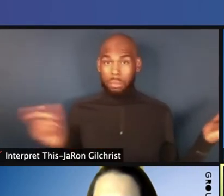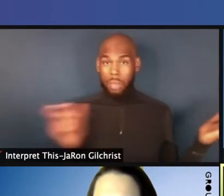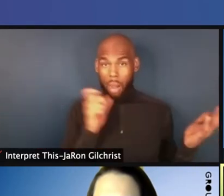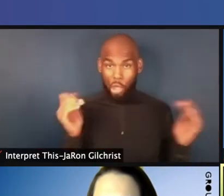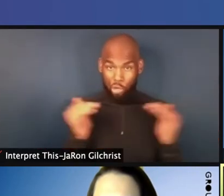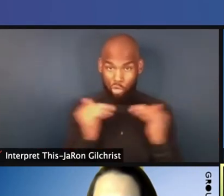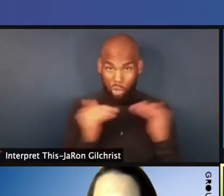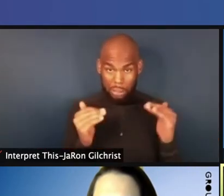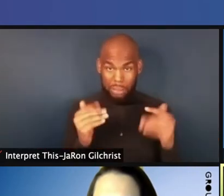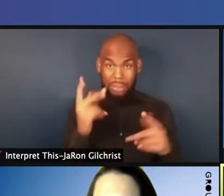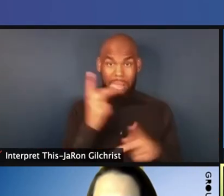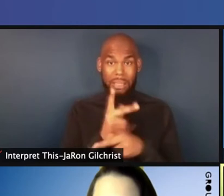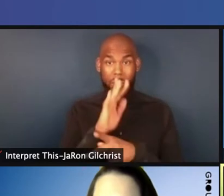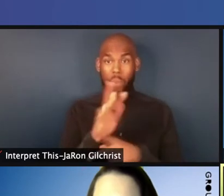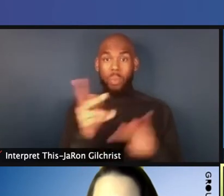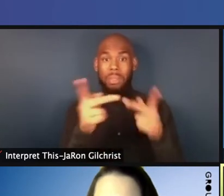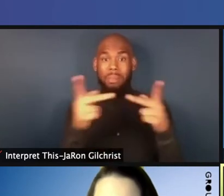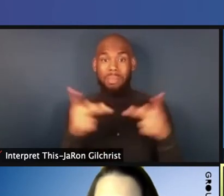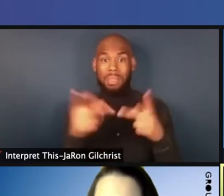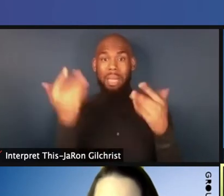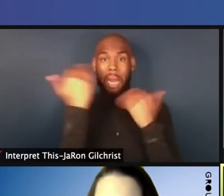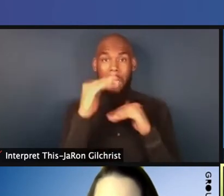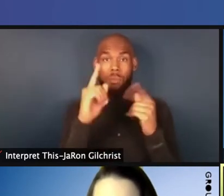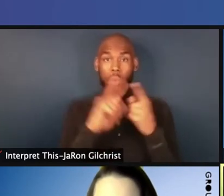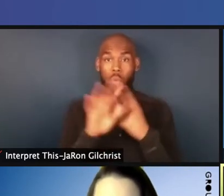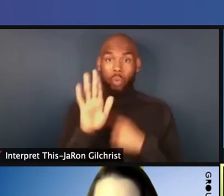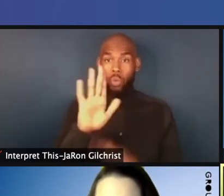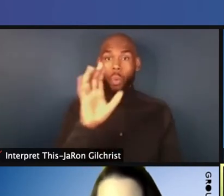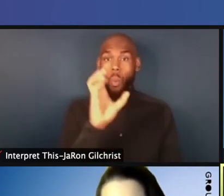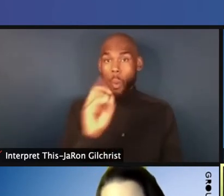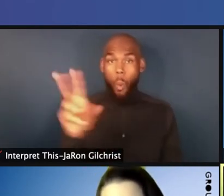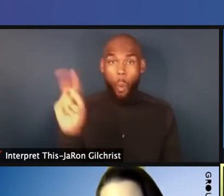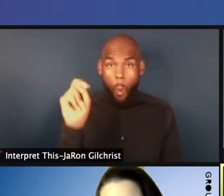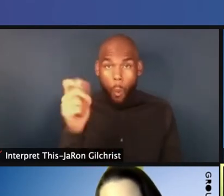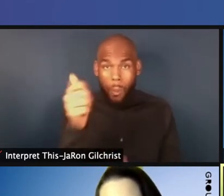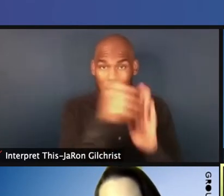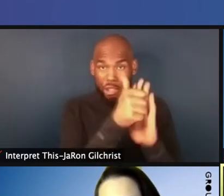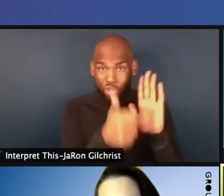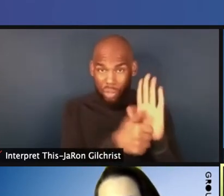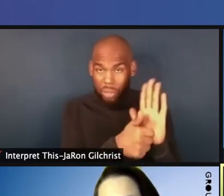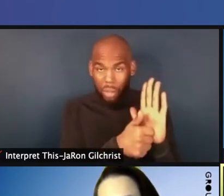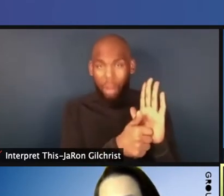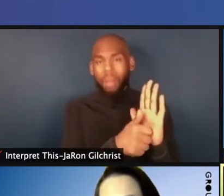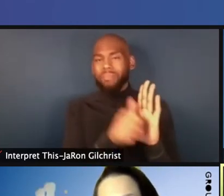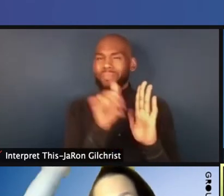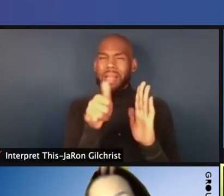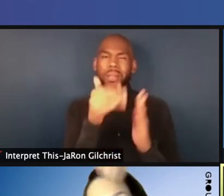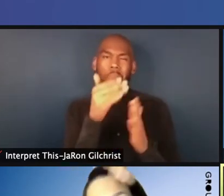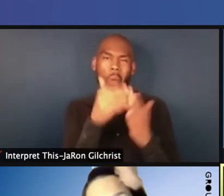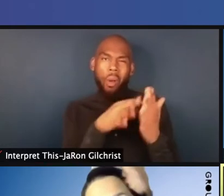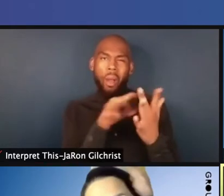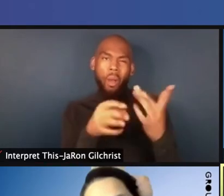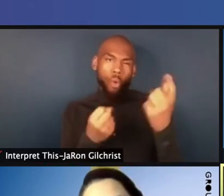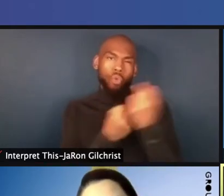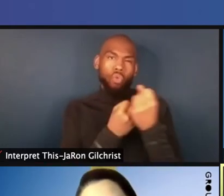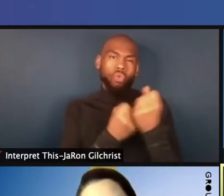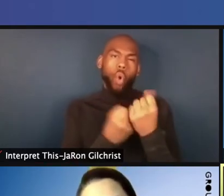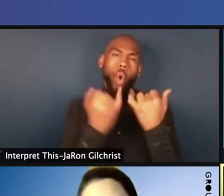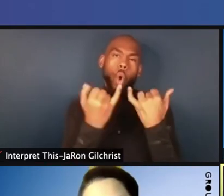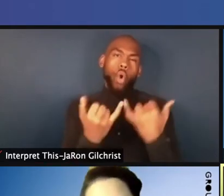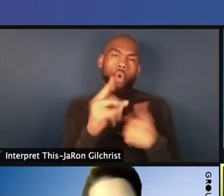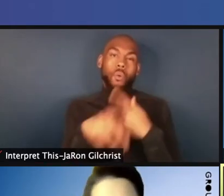space limited to your own agenda is part of reinforcing current forms of